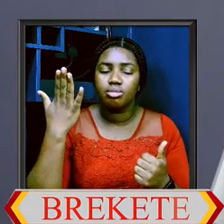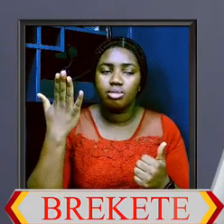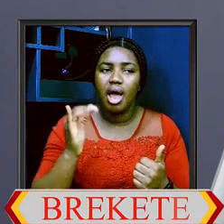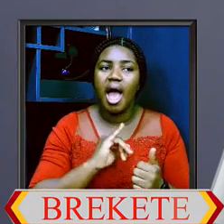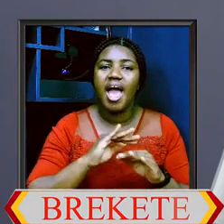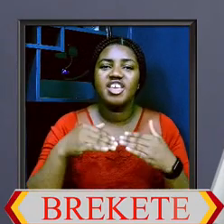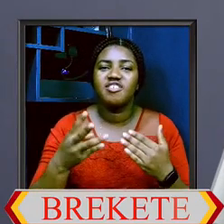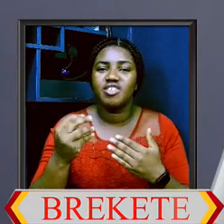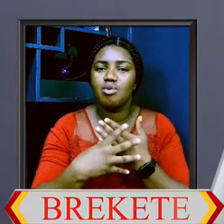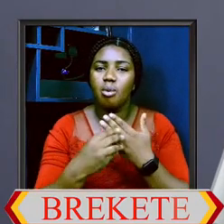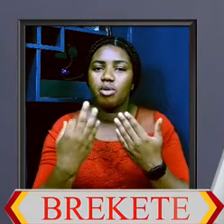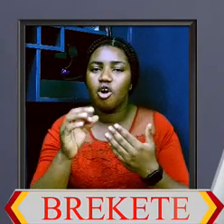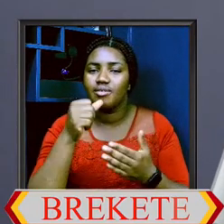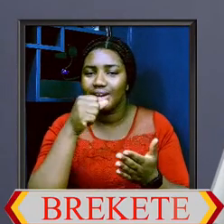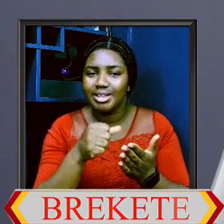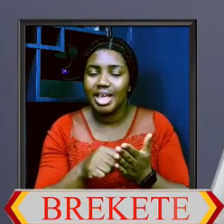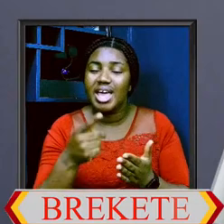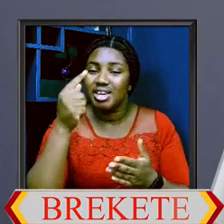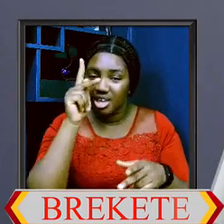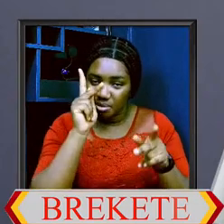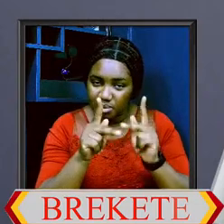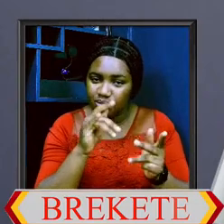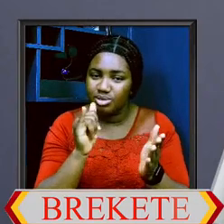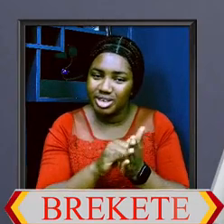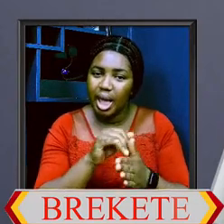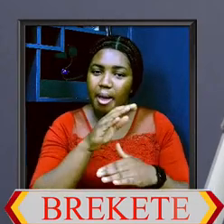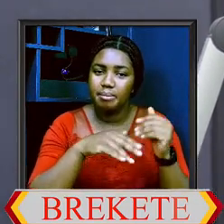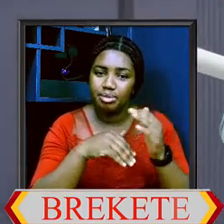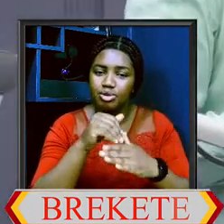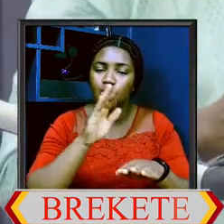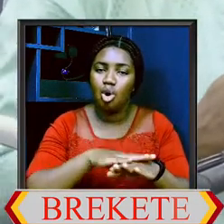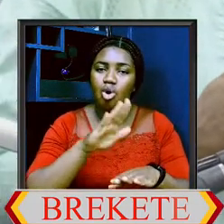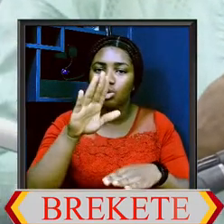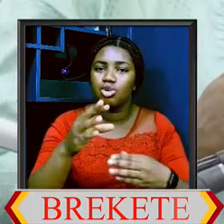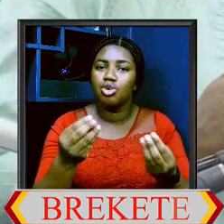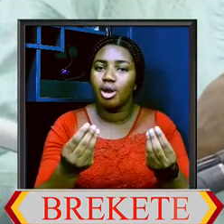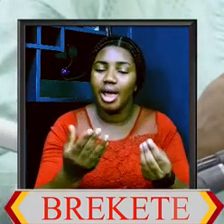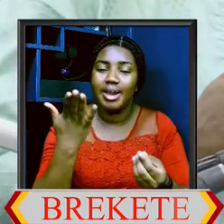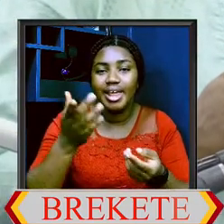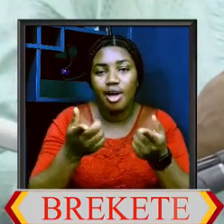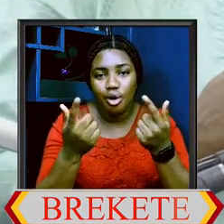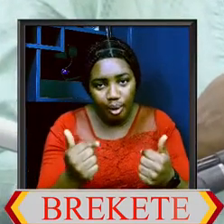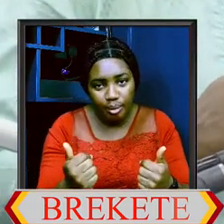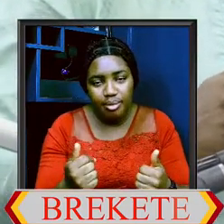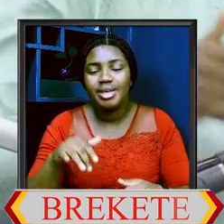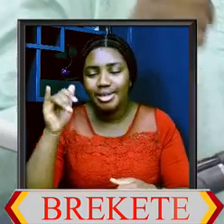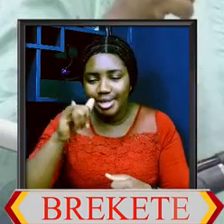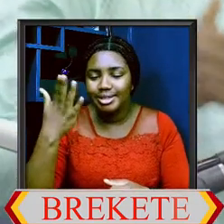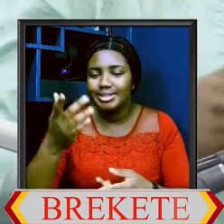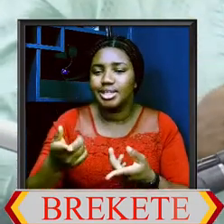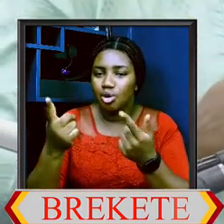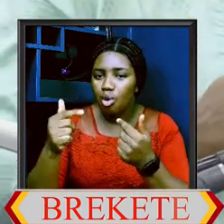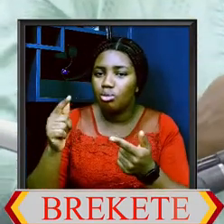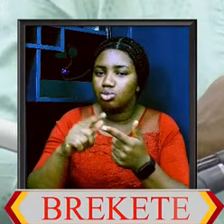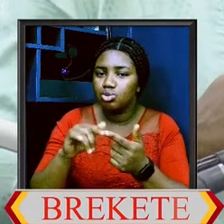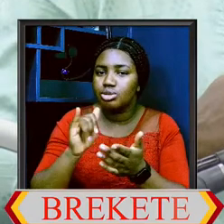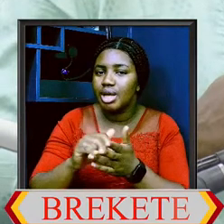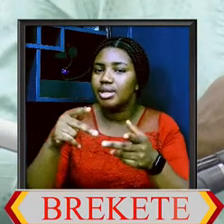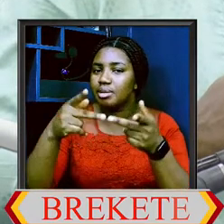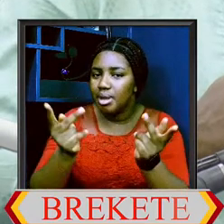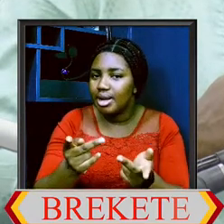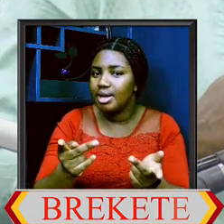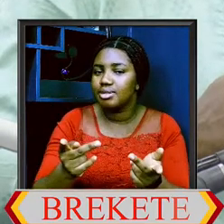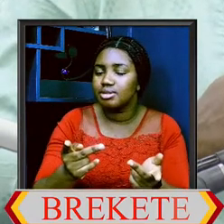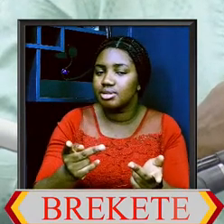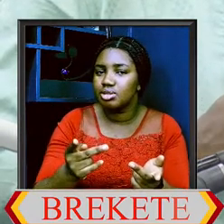come the people bu on top of your land then come yes they come sir they come to the